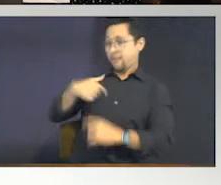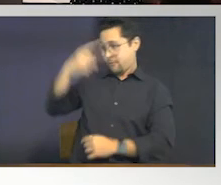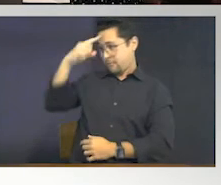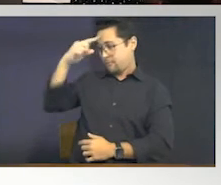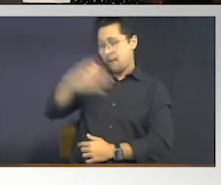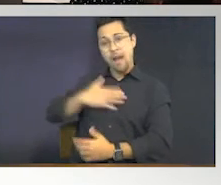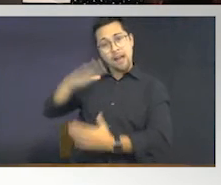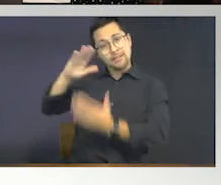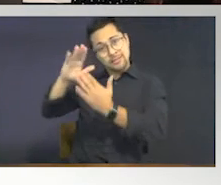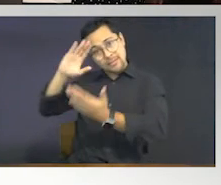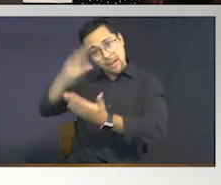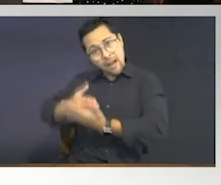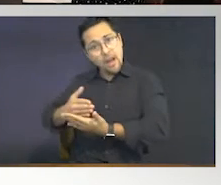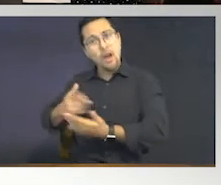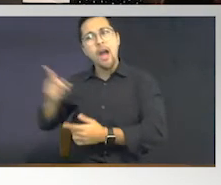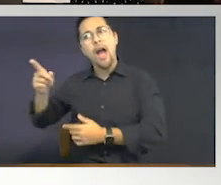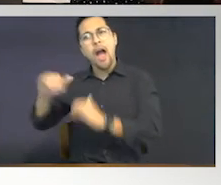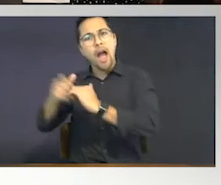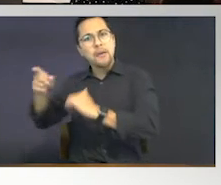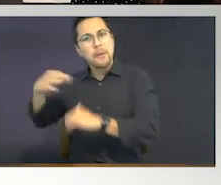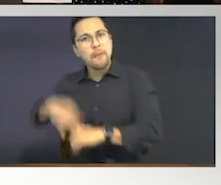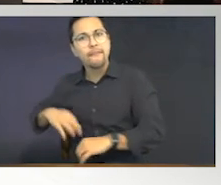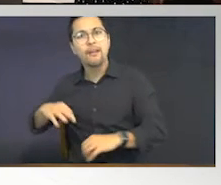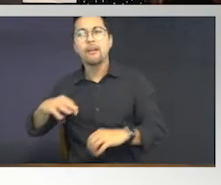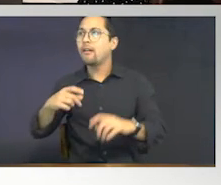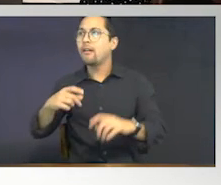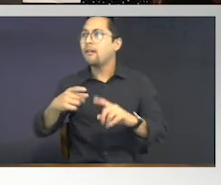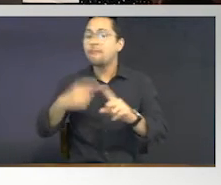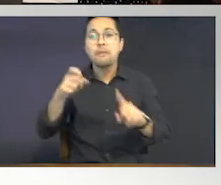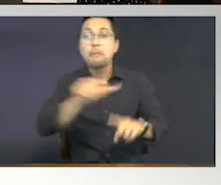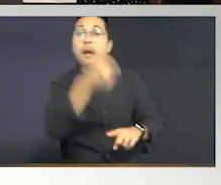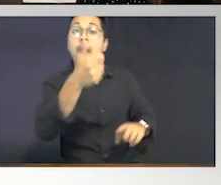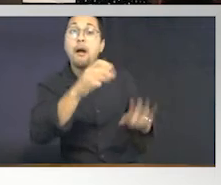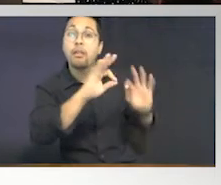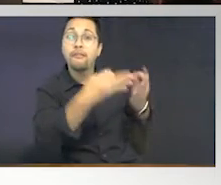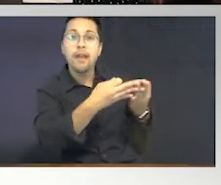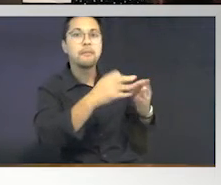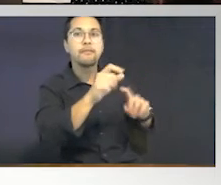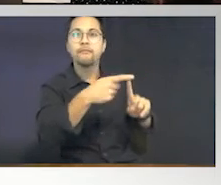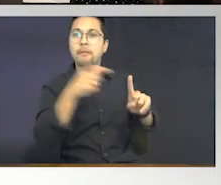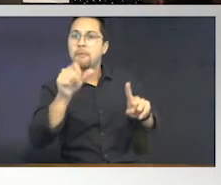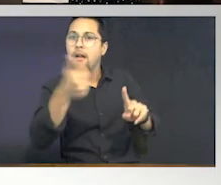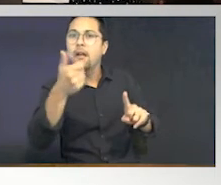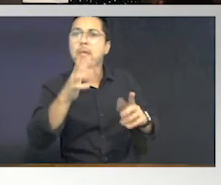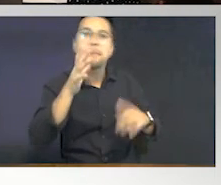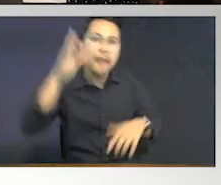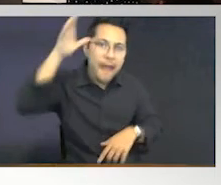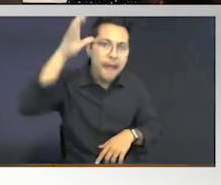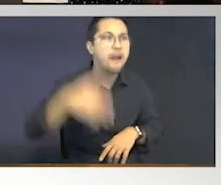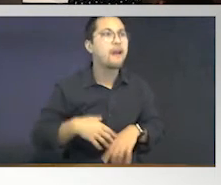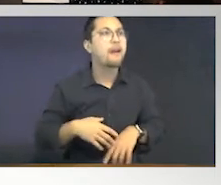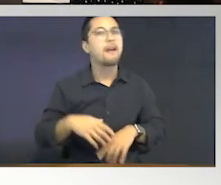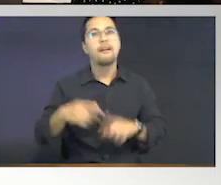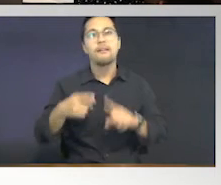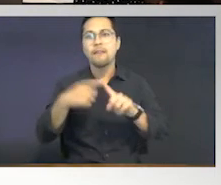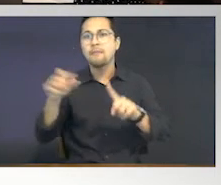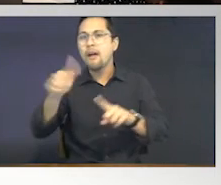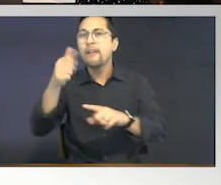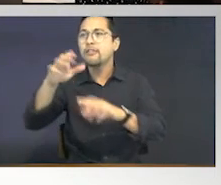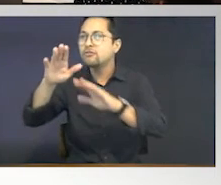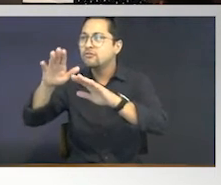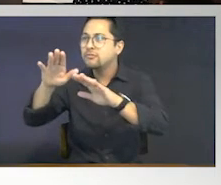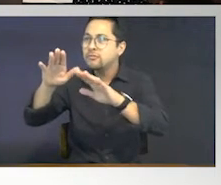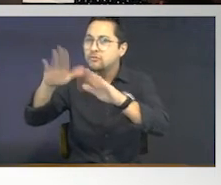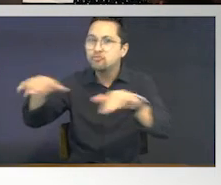would benefit from other parents. You know, I learned from seeing other children coming to the family cafe and